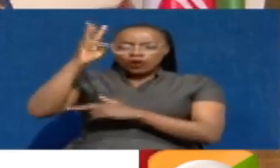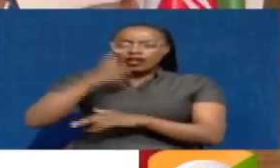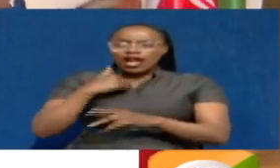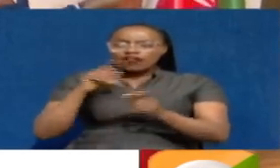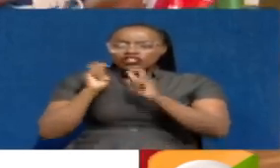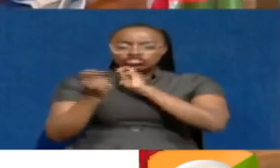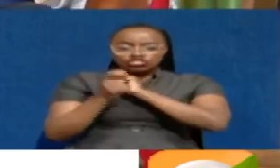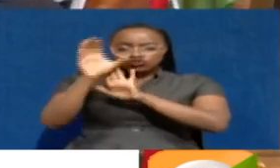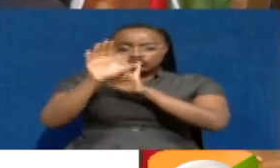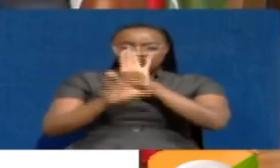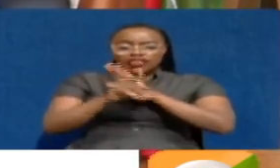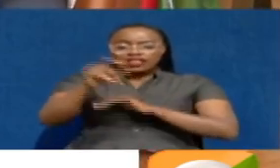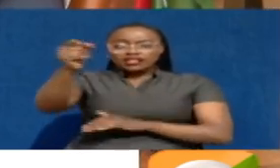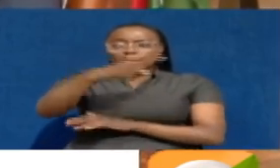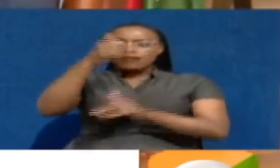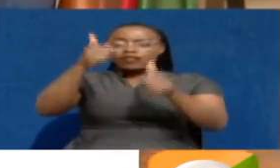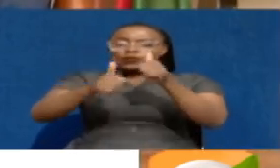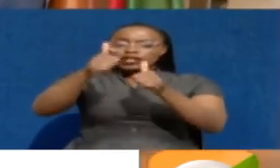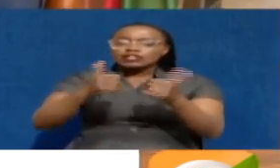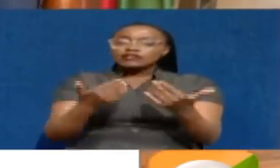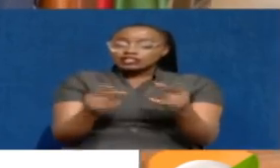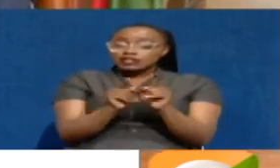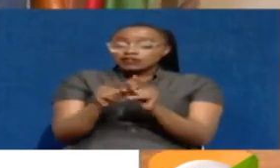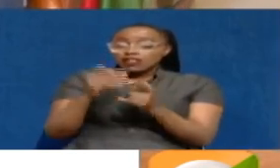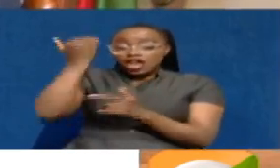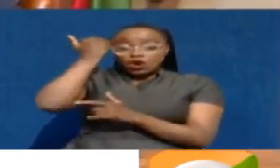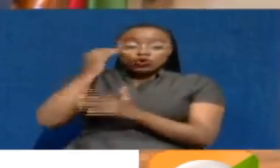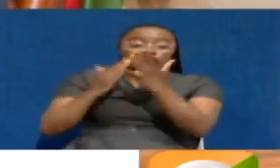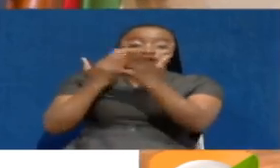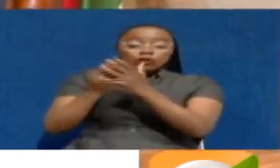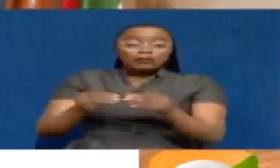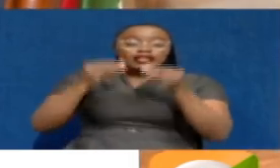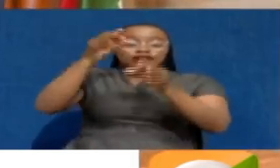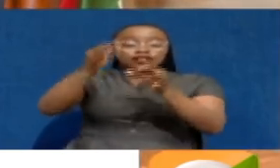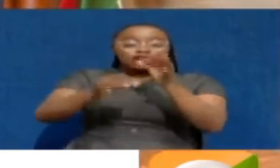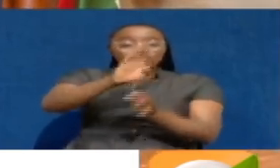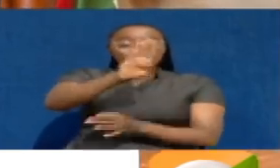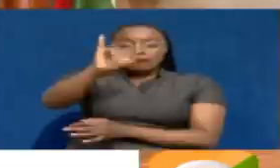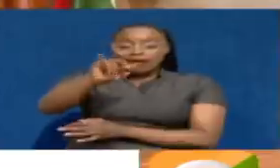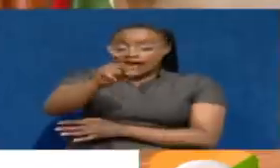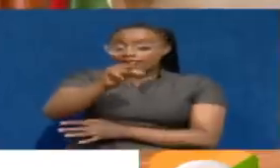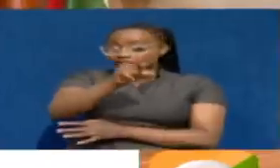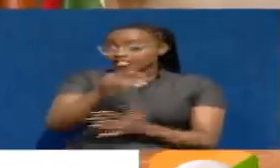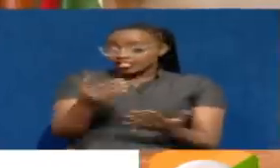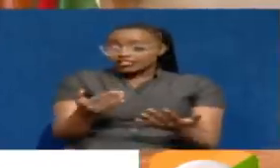having a referendum, but that is the month that the appeals court will be issuing the judgment on the BBI. Does this